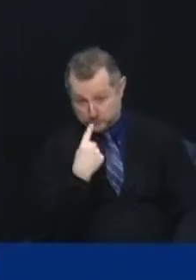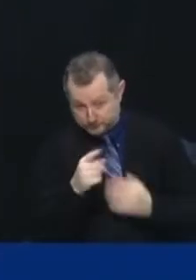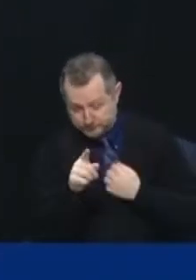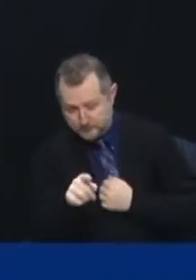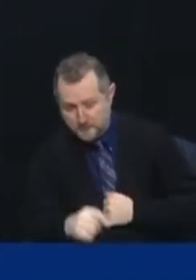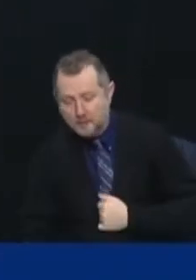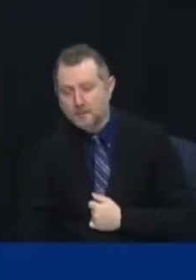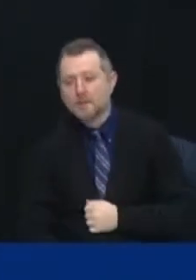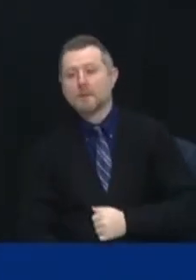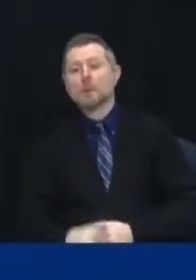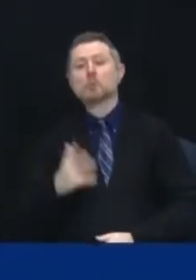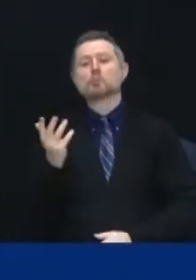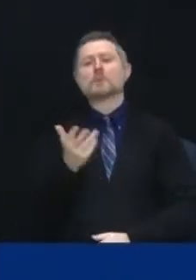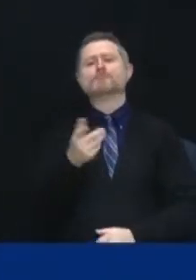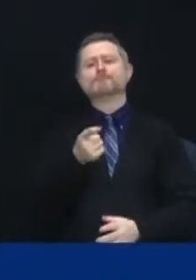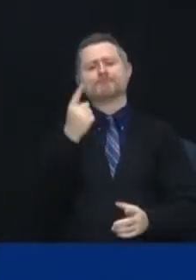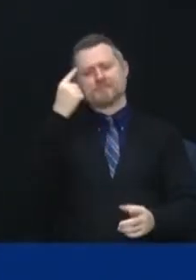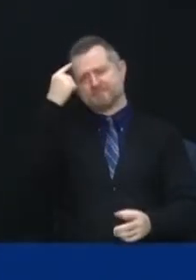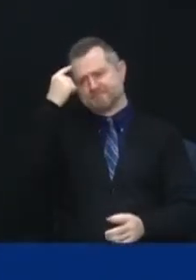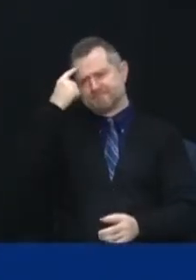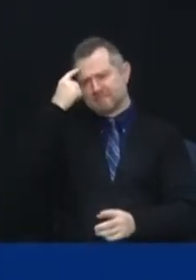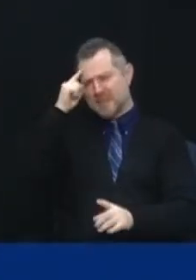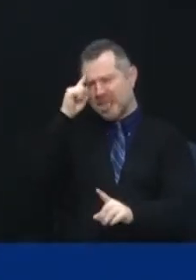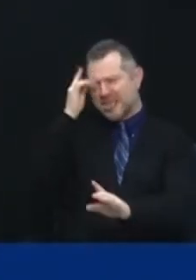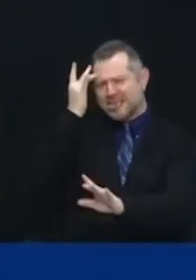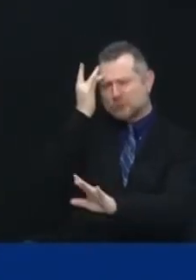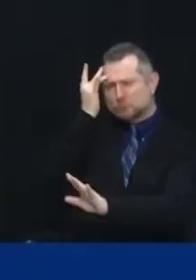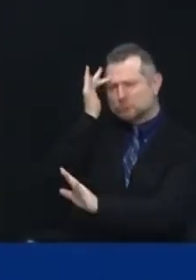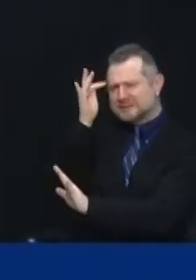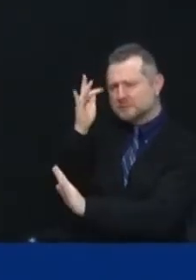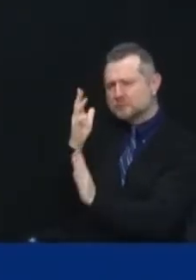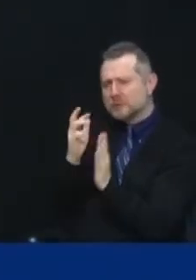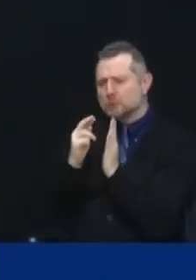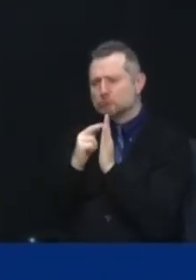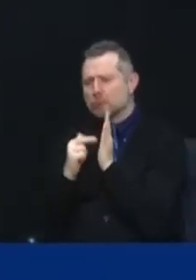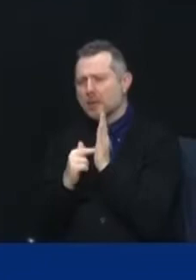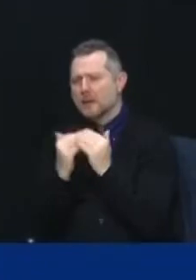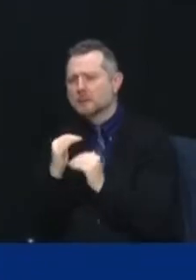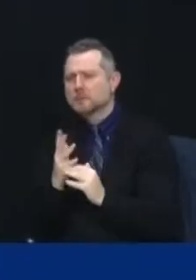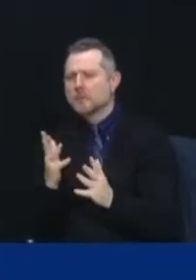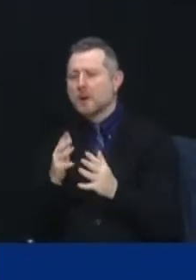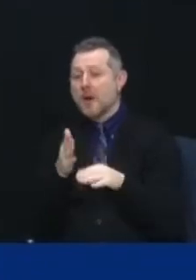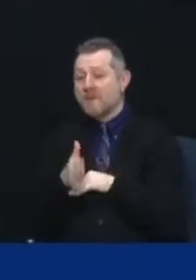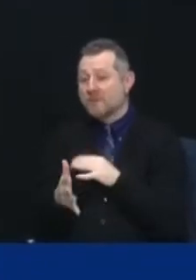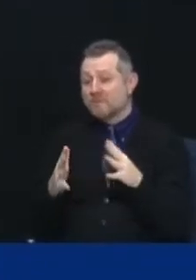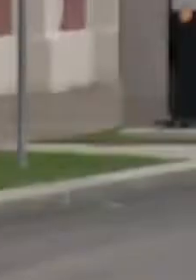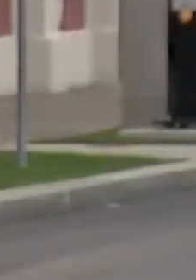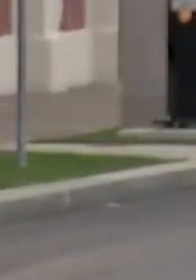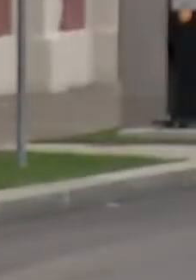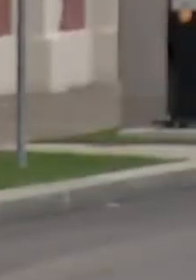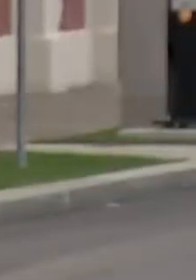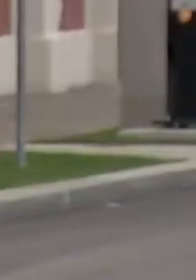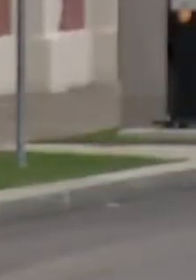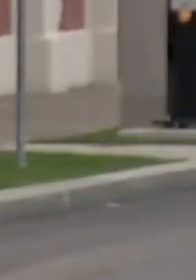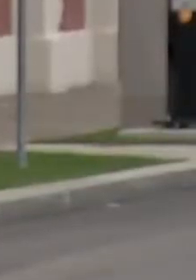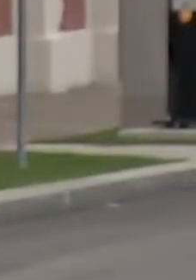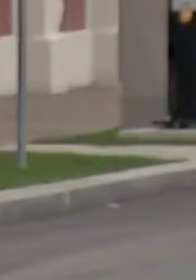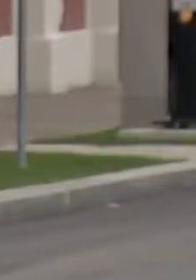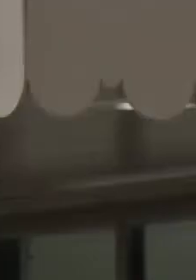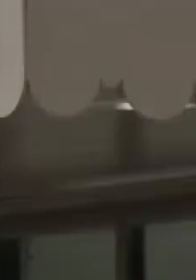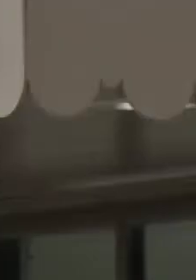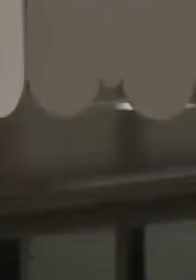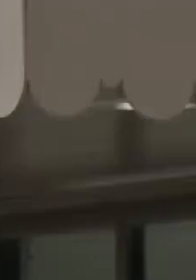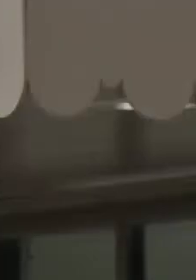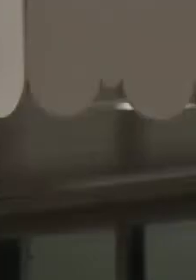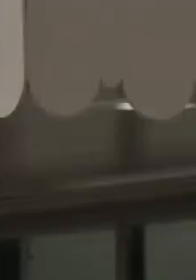intelligent regulation be when the season reopens? Cuomo commented on the county executive's plan at a press conference held at